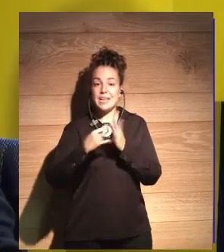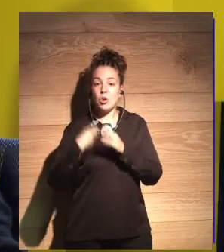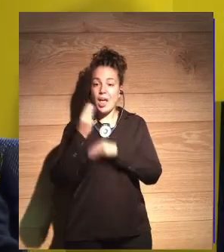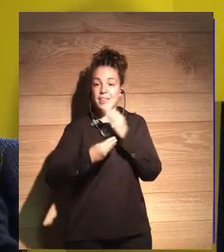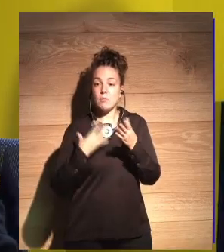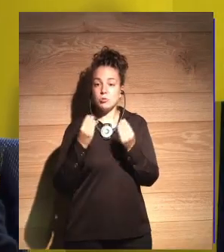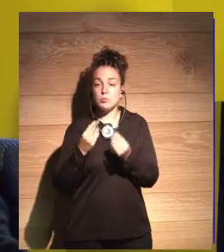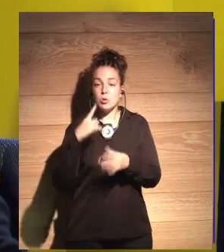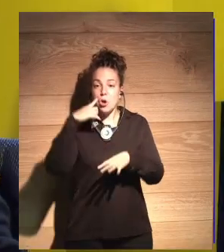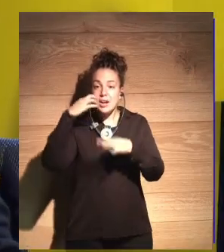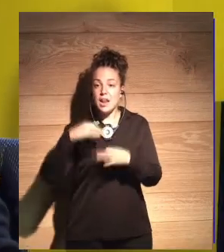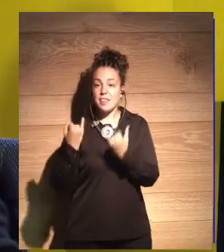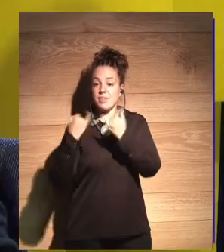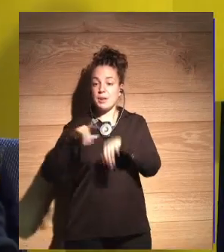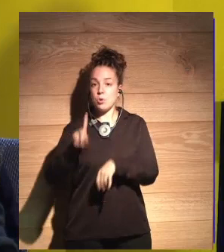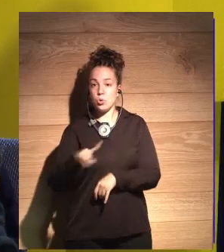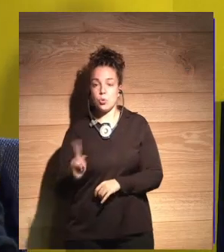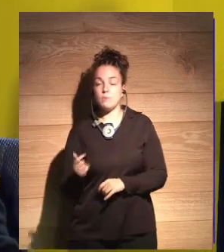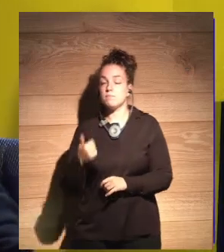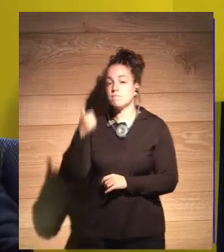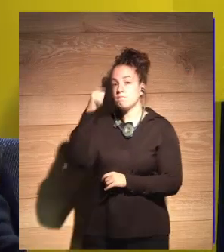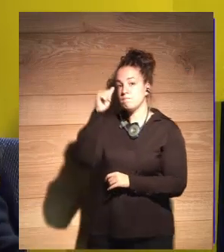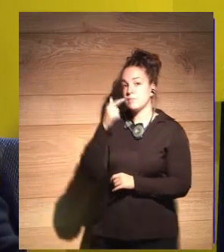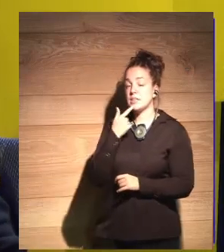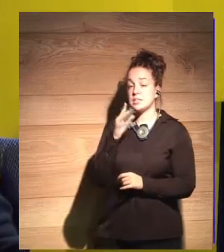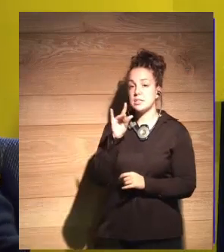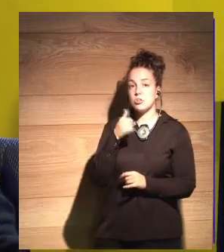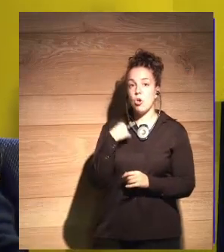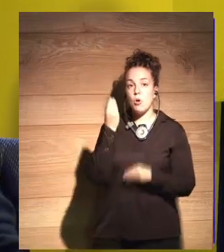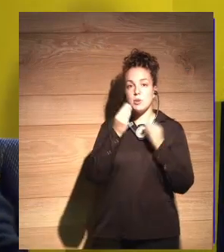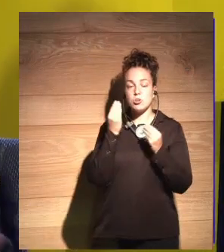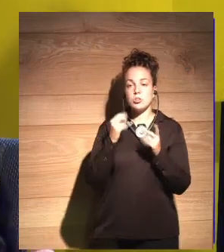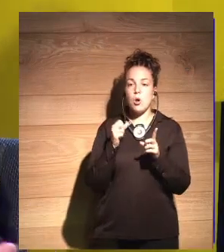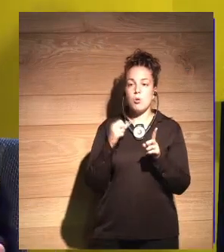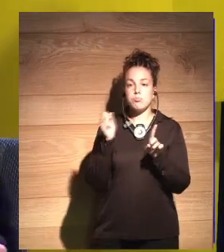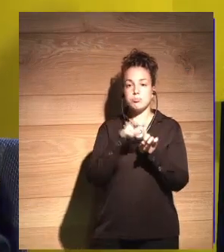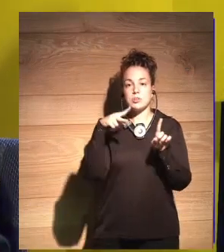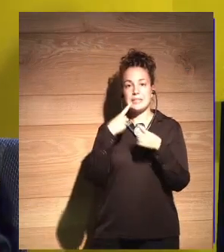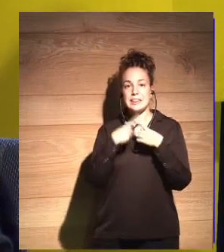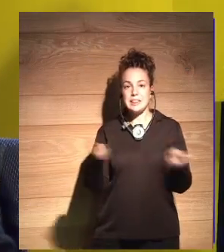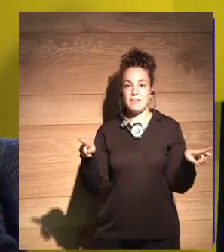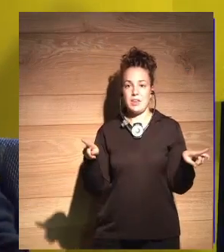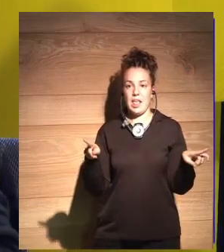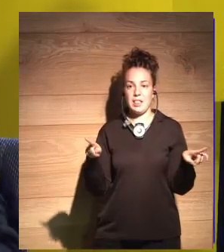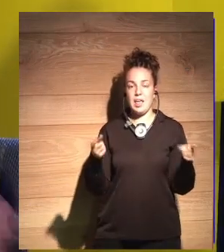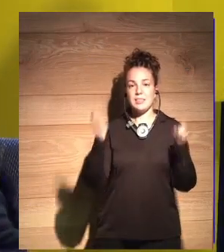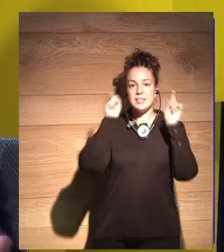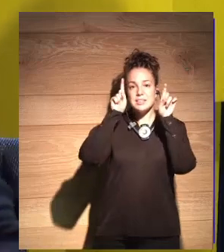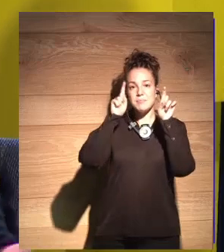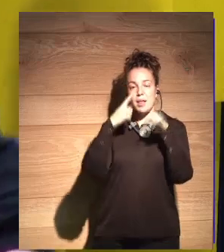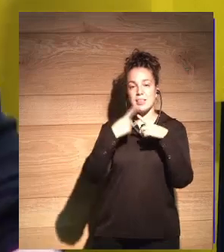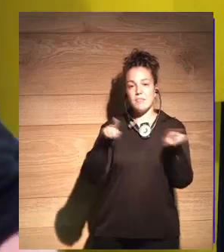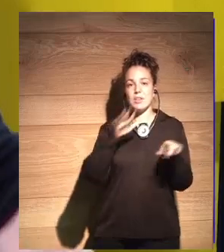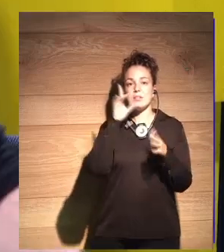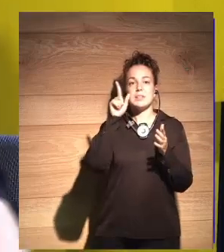different disciplines and people, and understand language. I don't think my language is great at all, and I sit next to a friend of mine whose